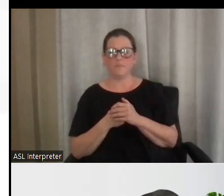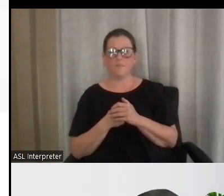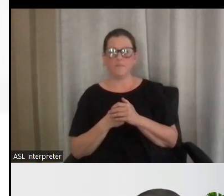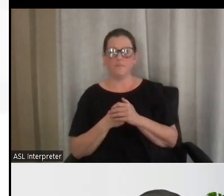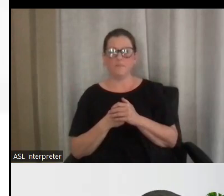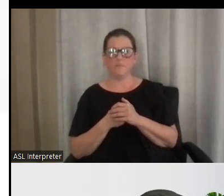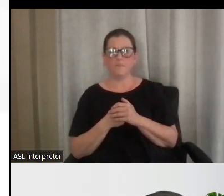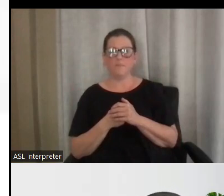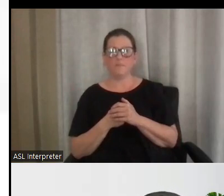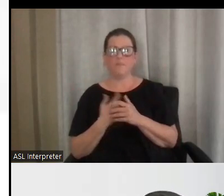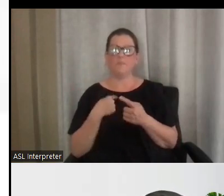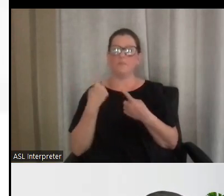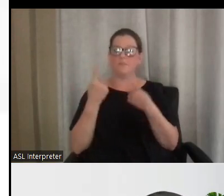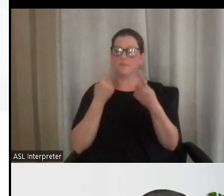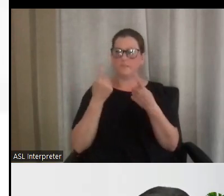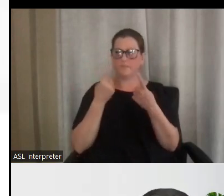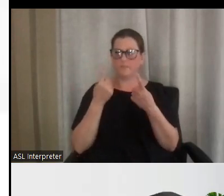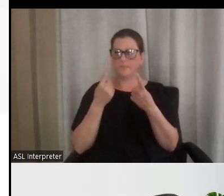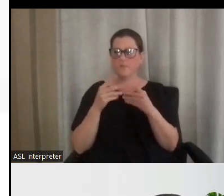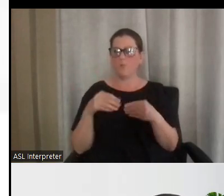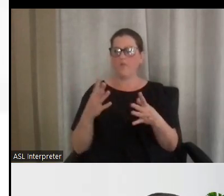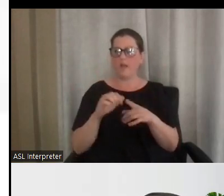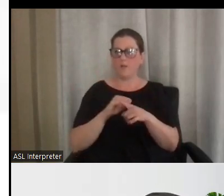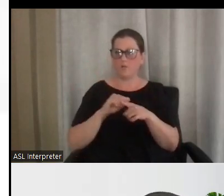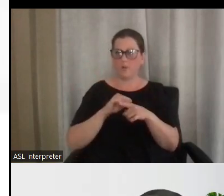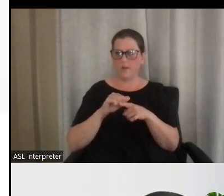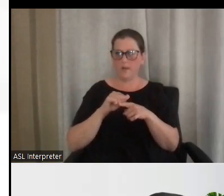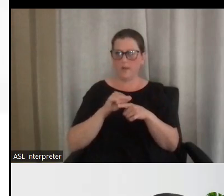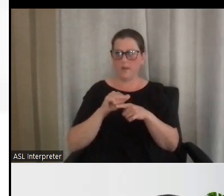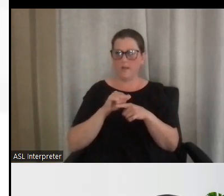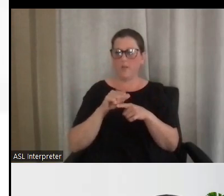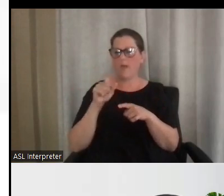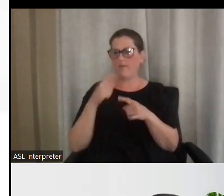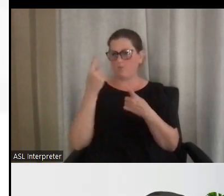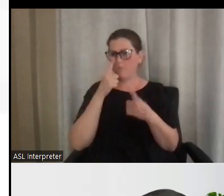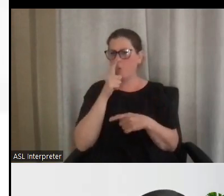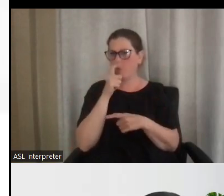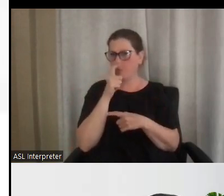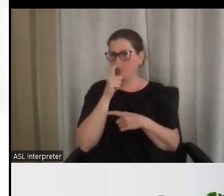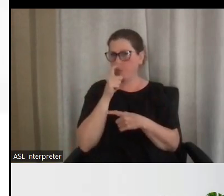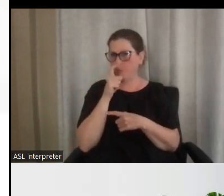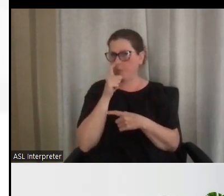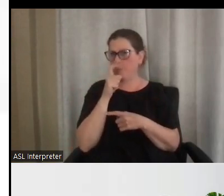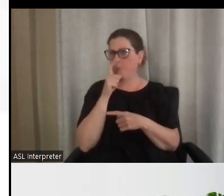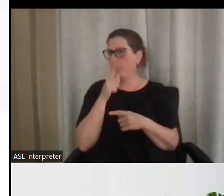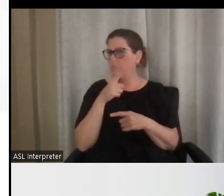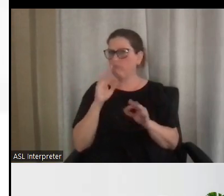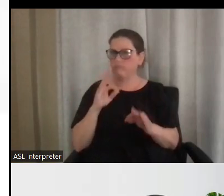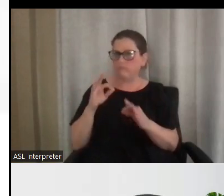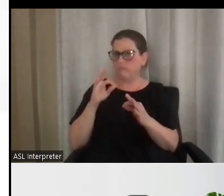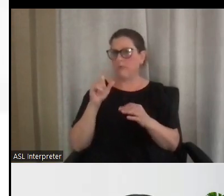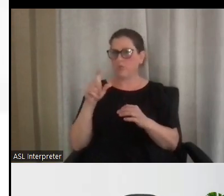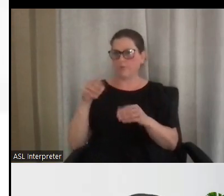So when we're thinking about provider training, the first thing we want to think about is who might be the right providers to train. And there's